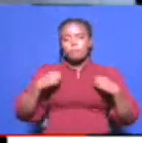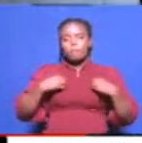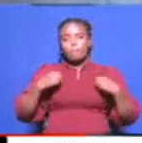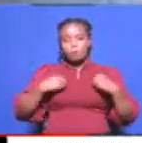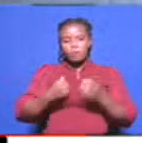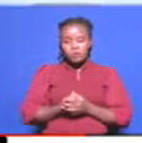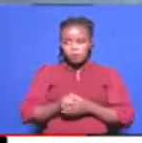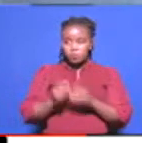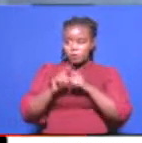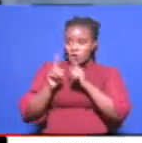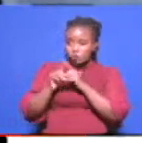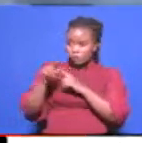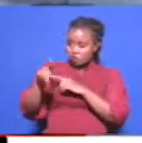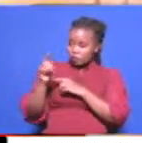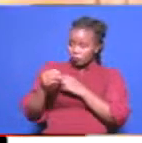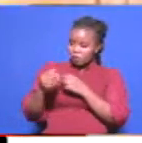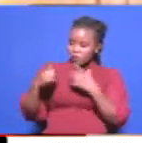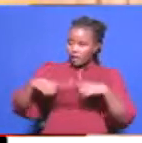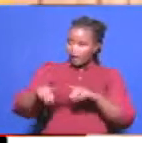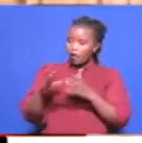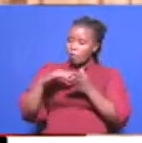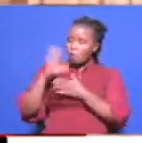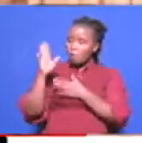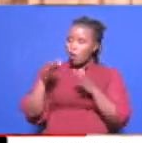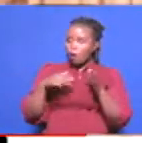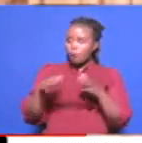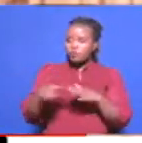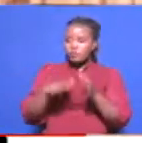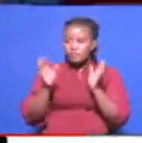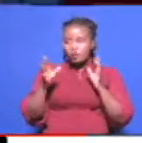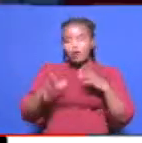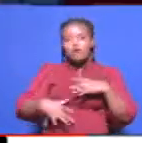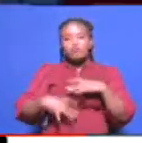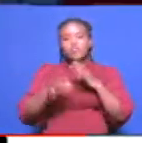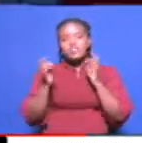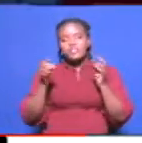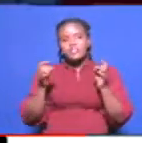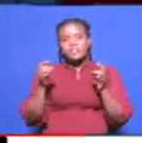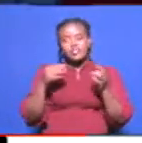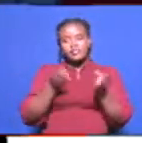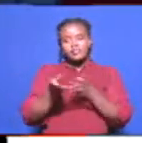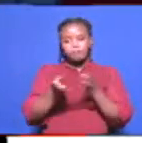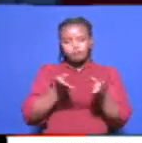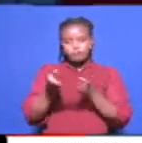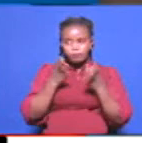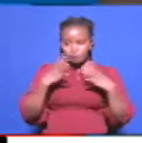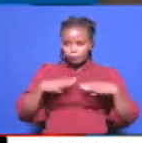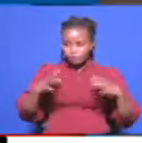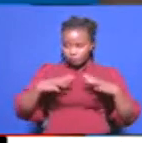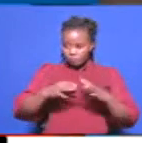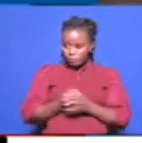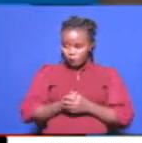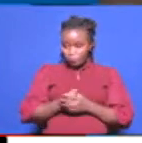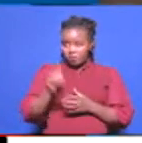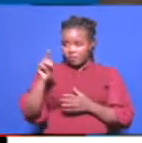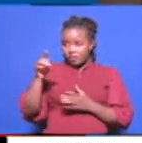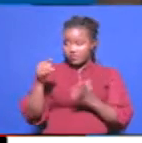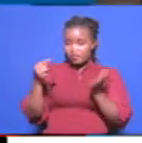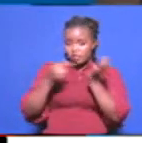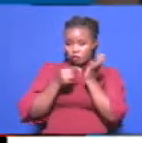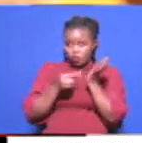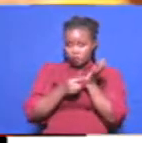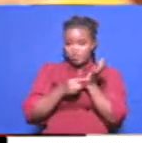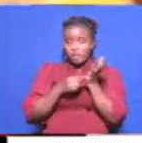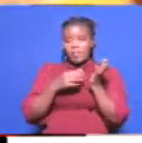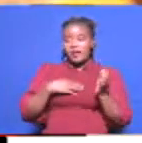will offer franchising opportunities for interested entrepreneurs. The laundromat technology is equipped with a digital app